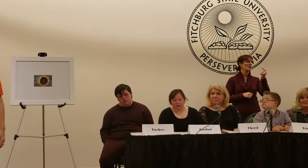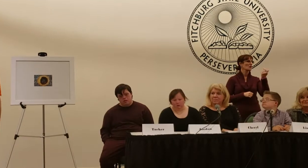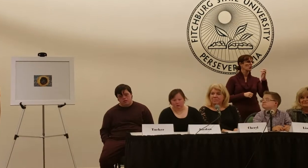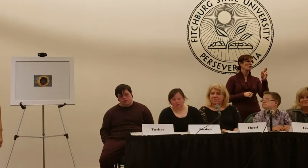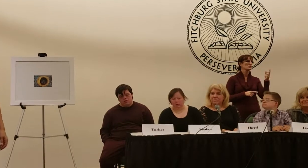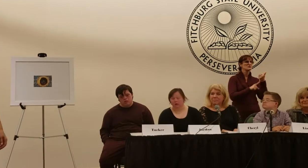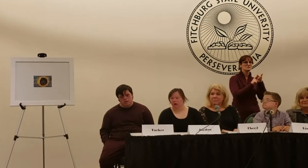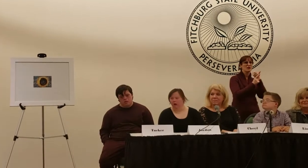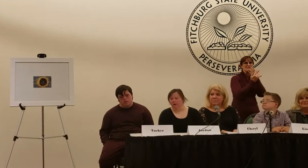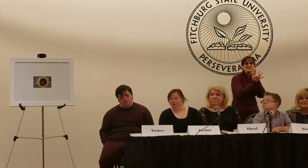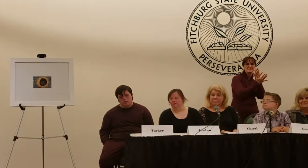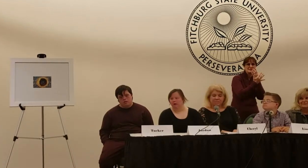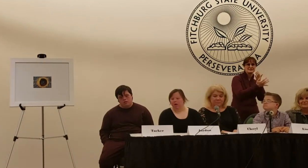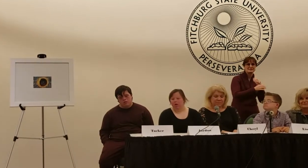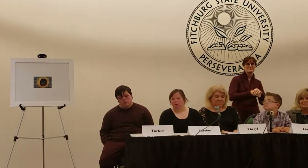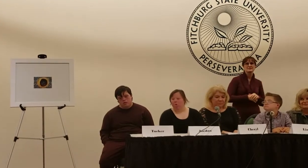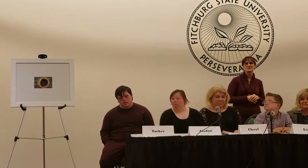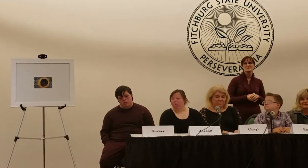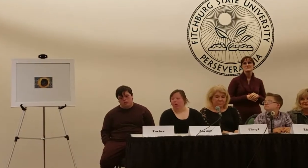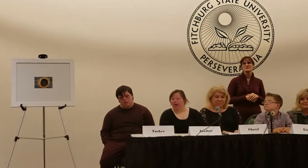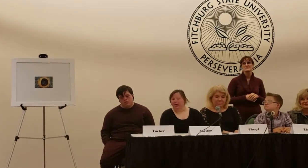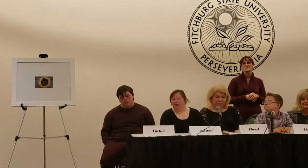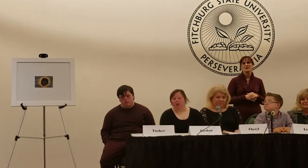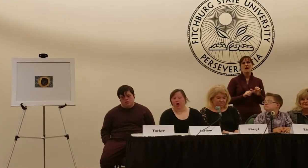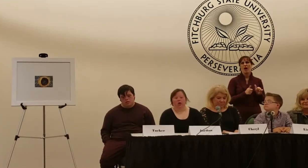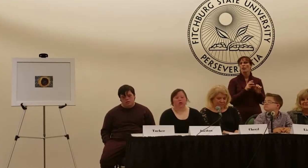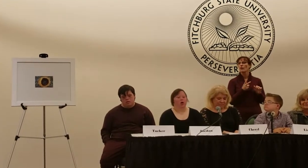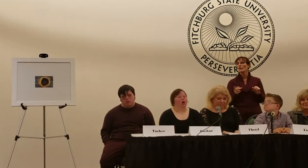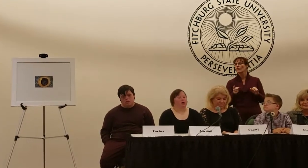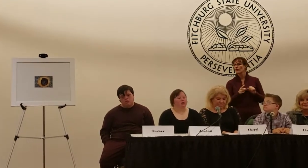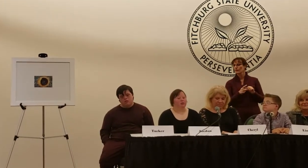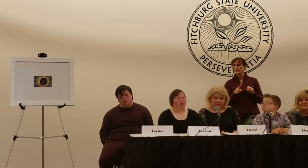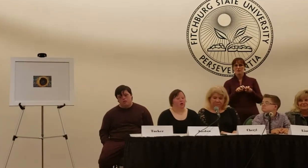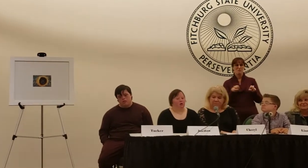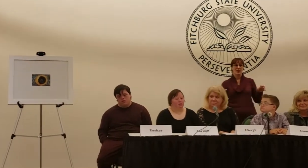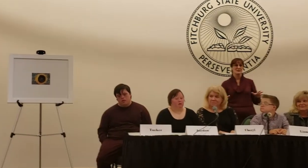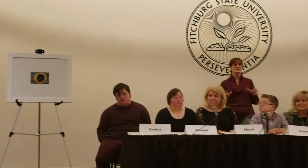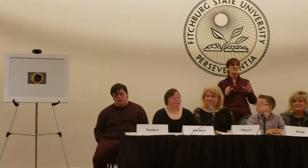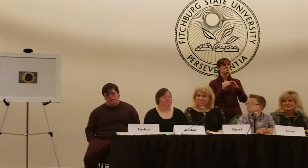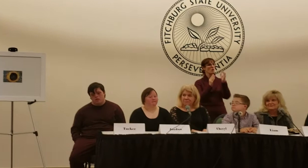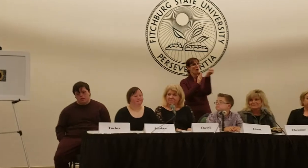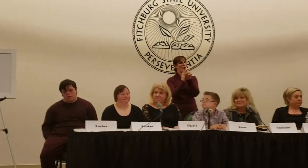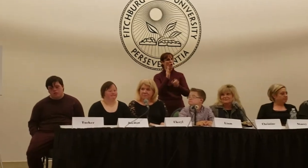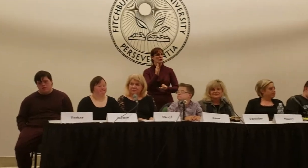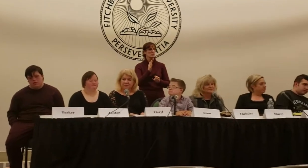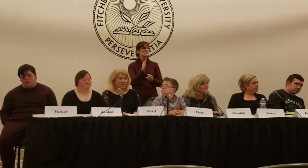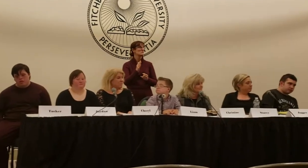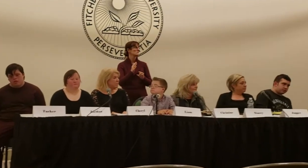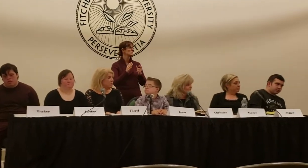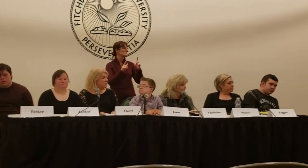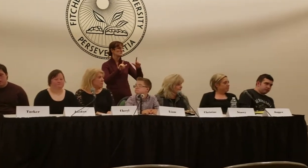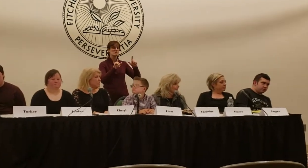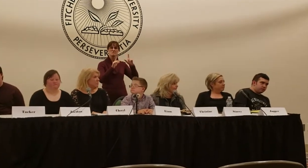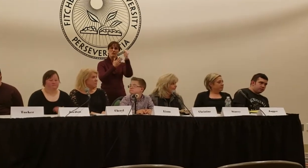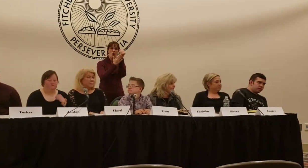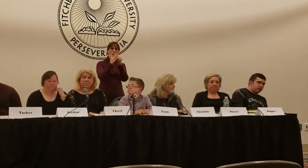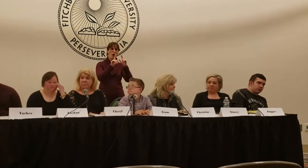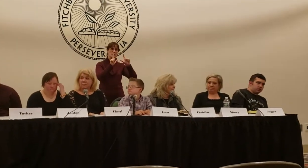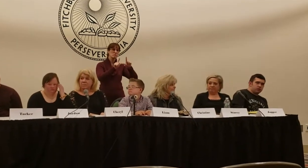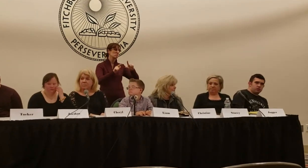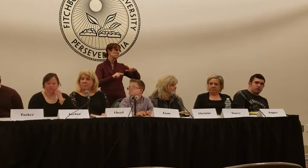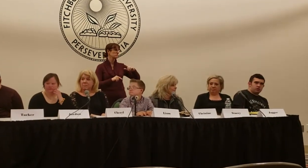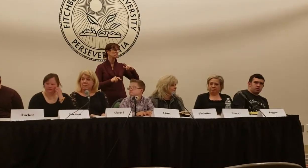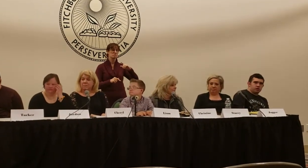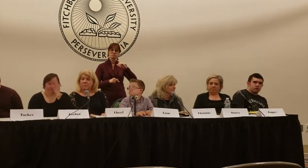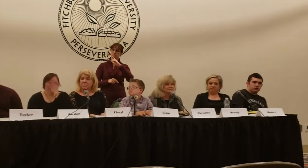singer. And we have some other panelists that are also into the arts. The art that you're seeing up here to the left is